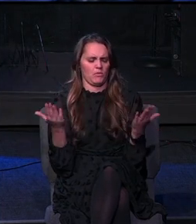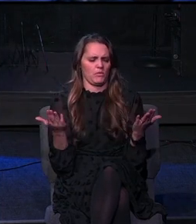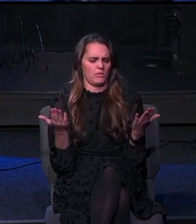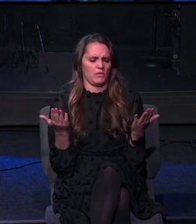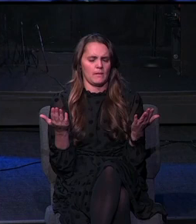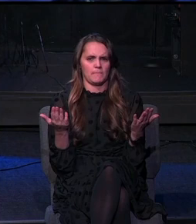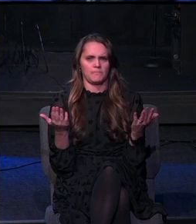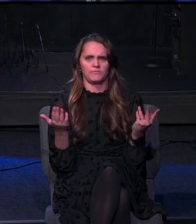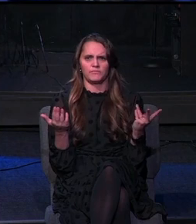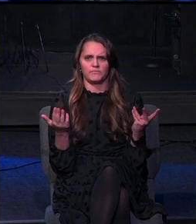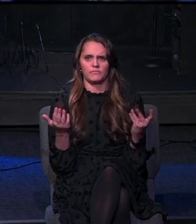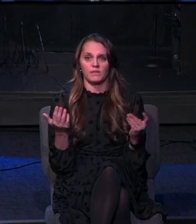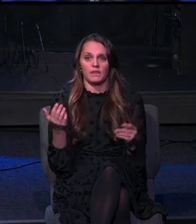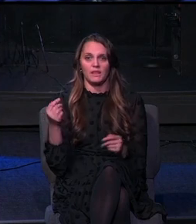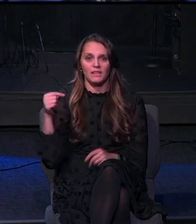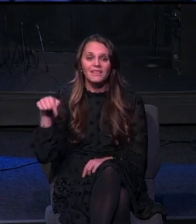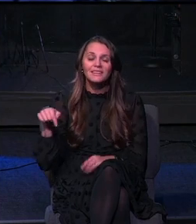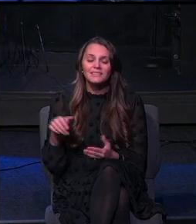this is probably my number one.